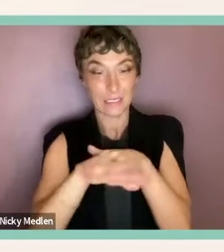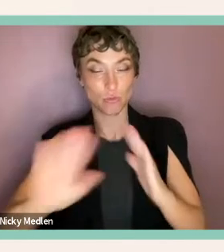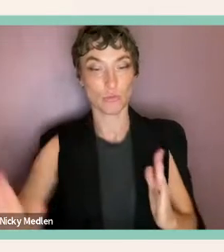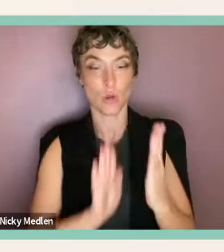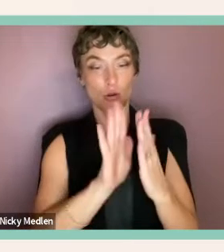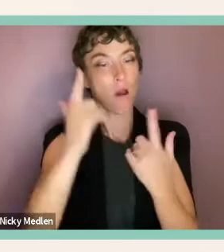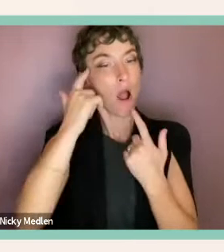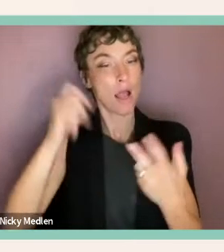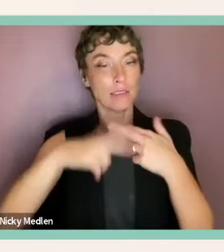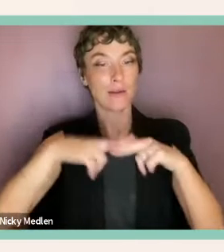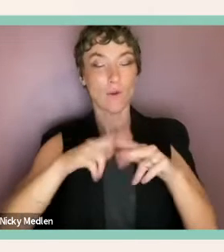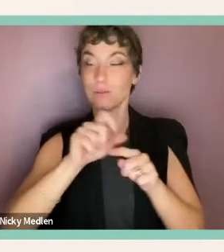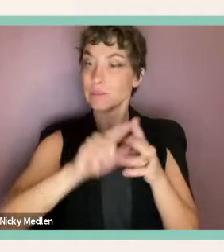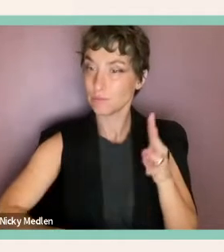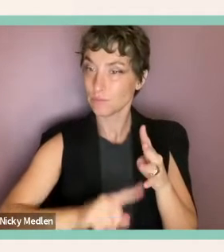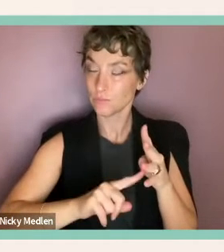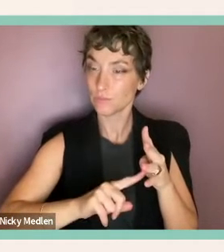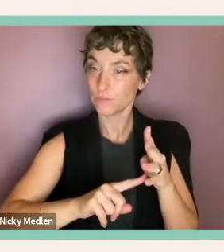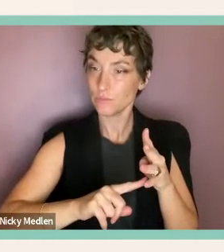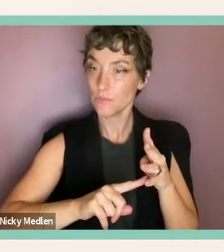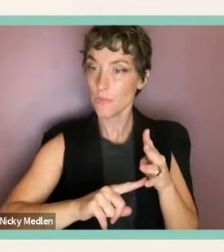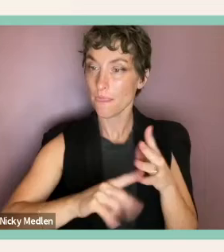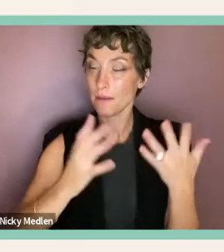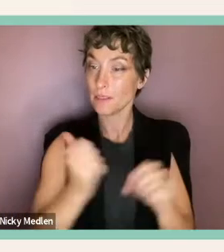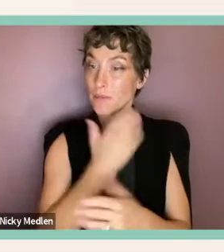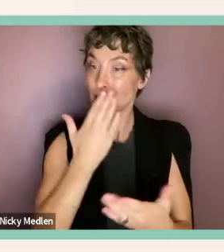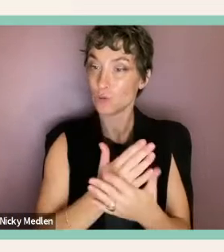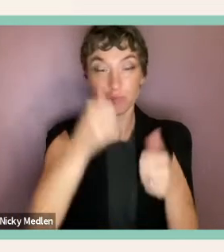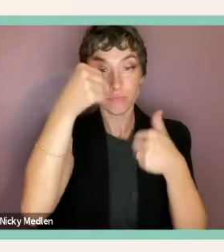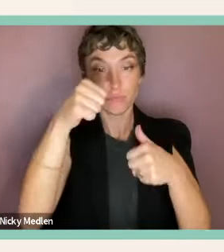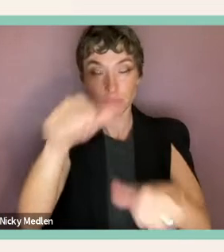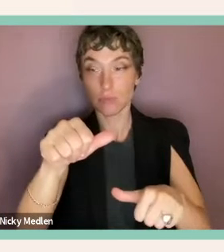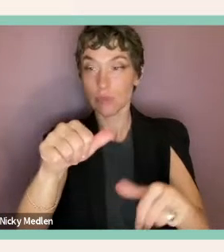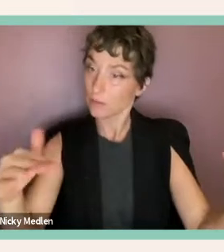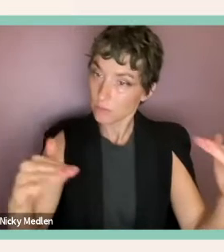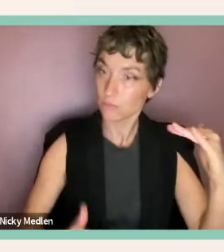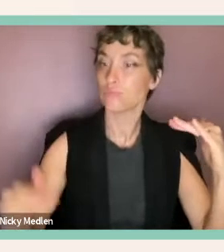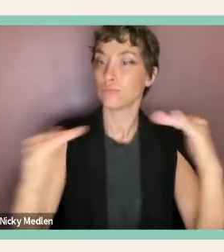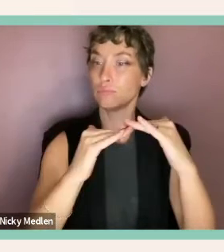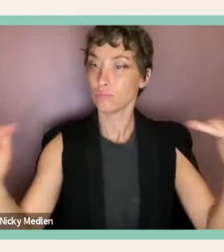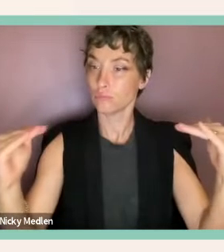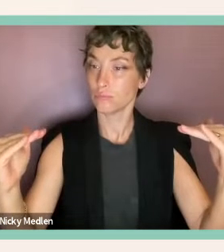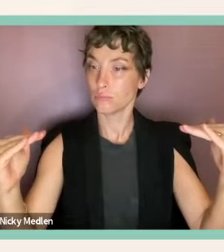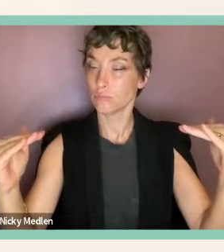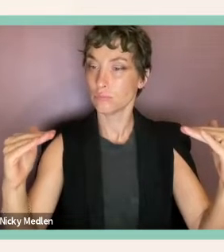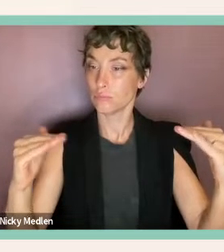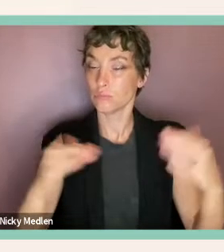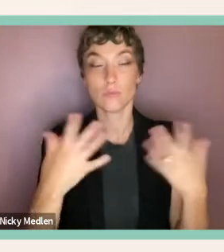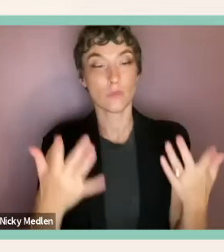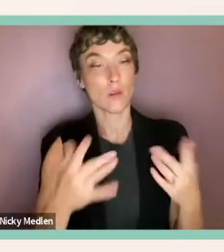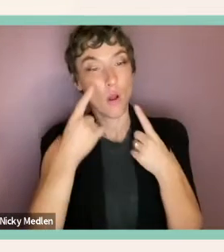idea of visibility. So it actually works to make what can often be invisible, both privilege and